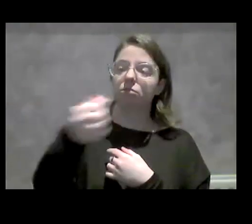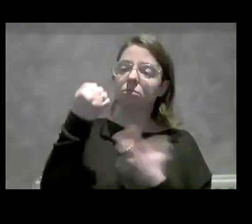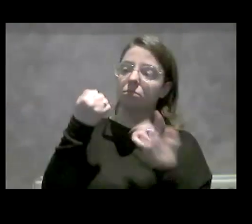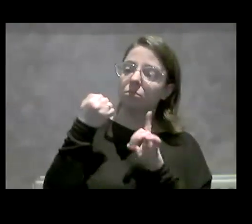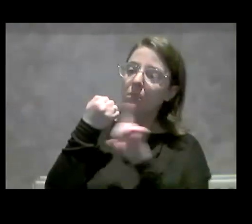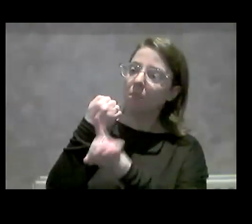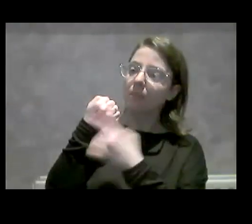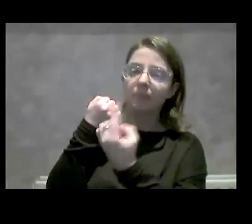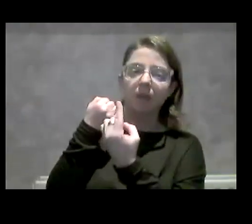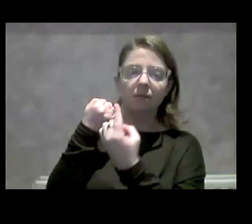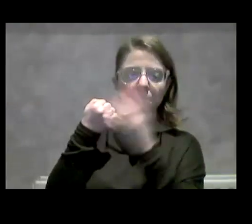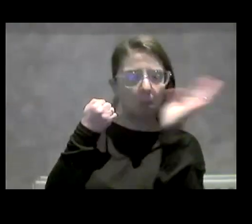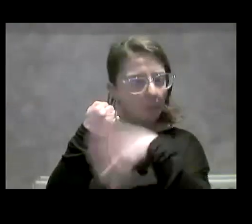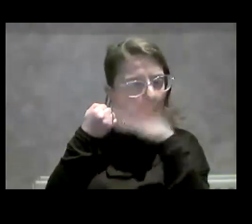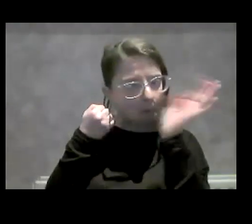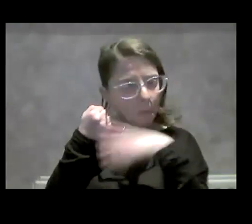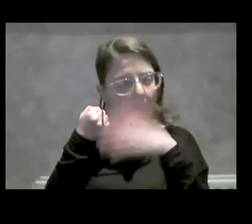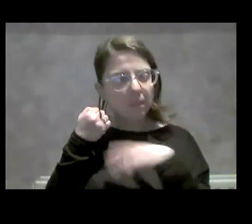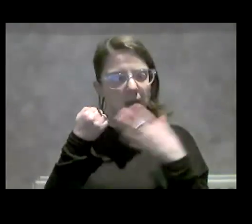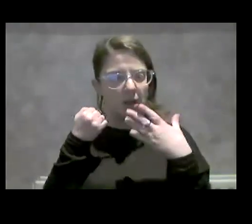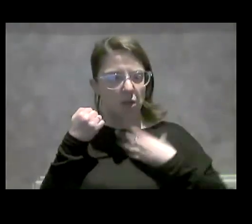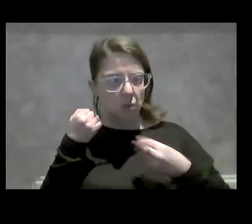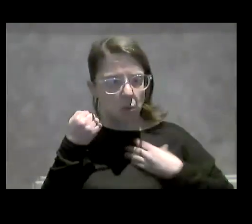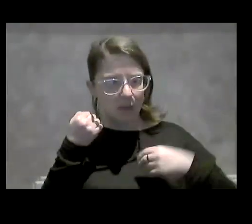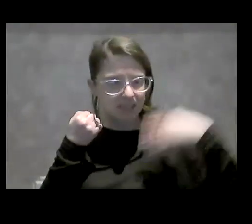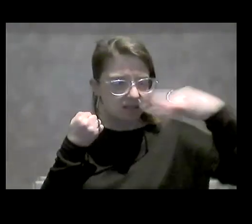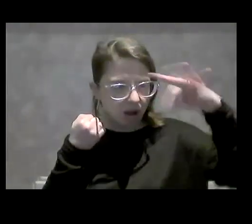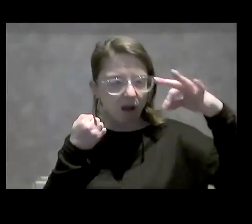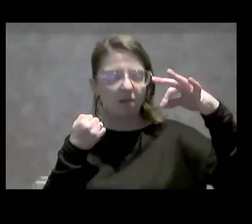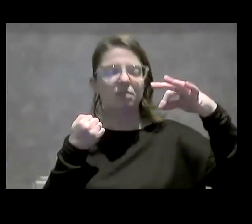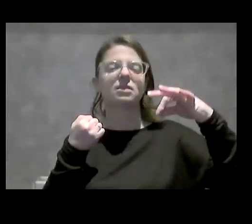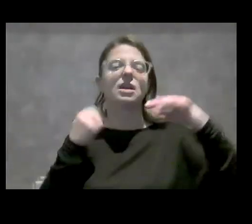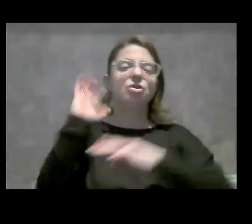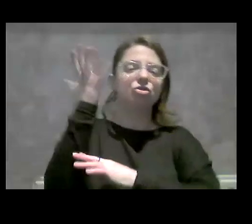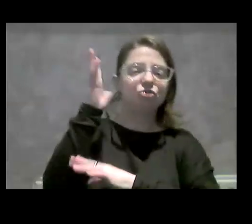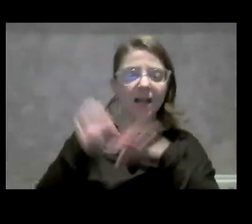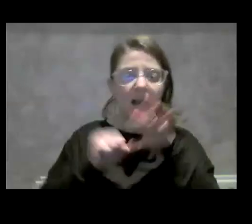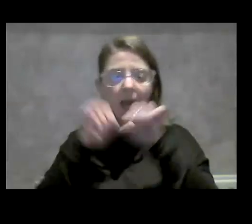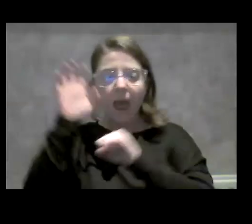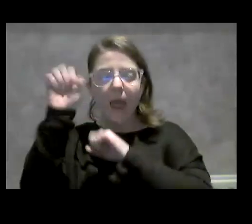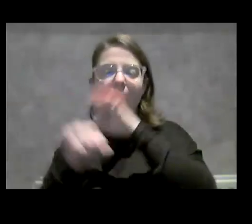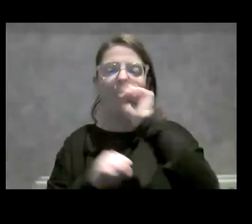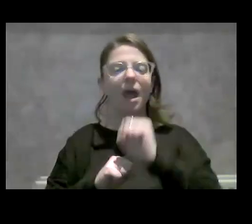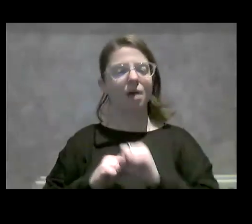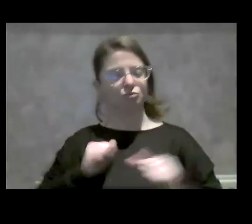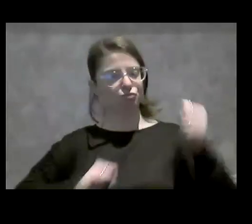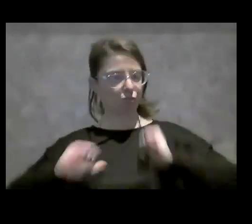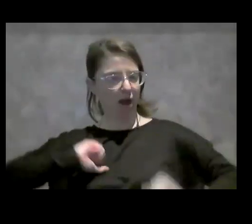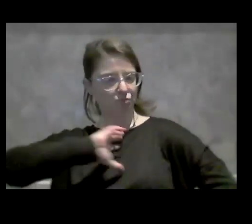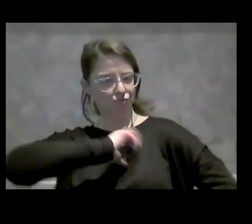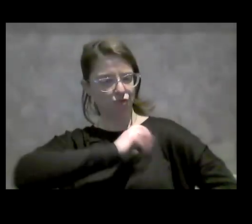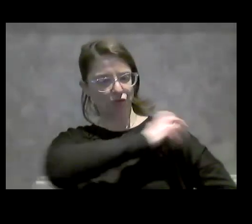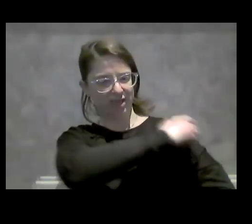It stunk of sweaty socks and soil and climbed trees with shin pads, proud bruises, your